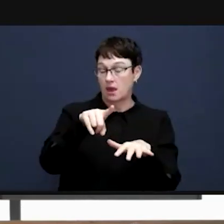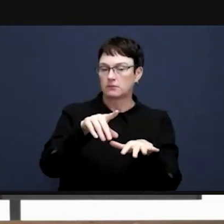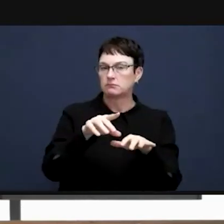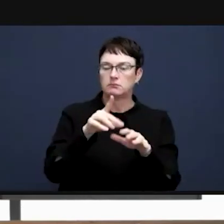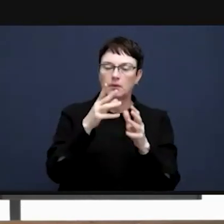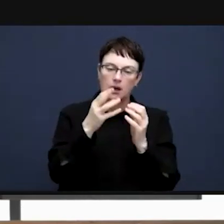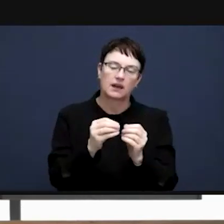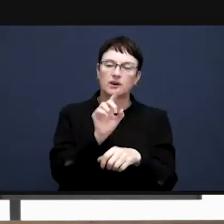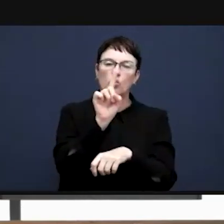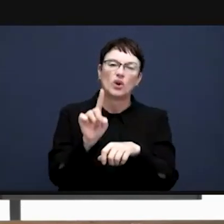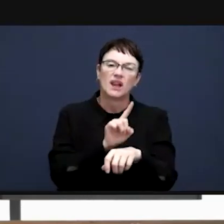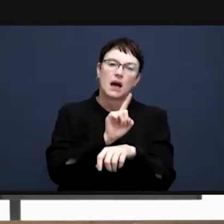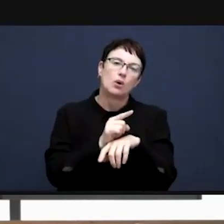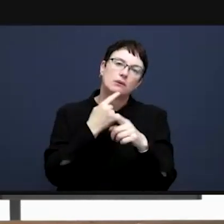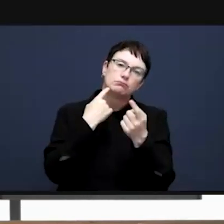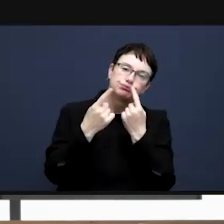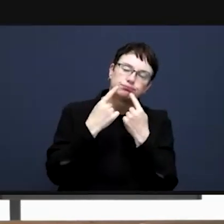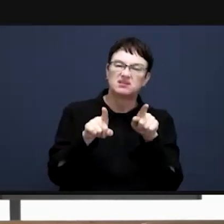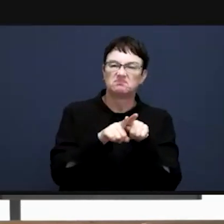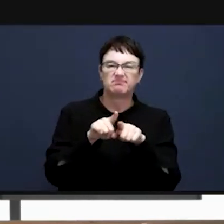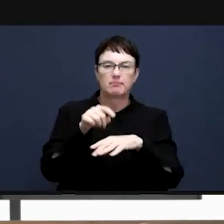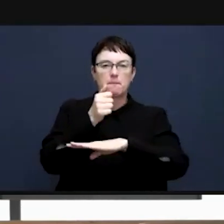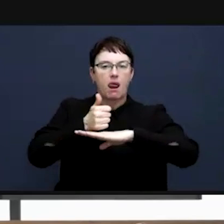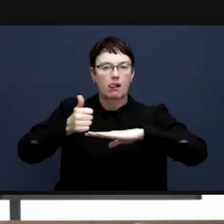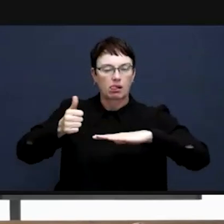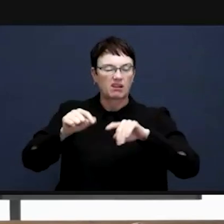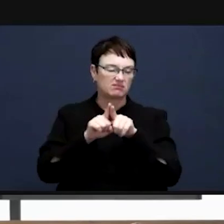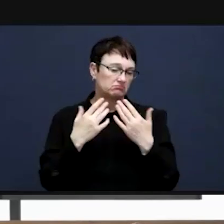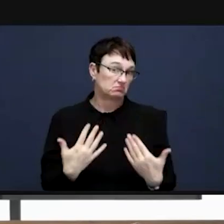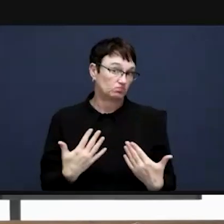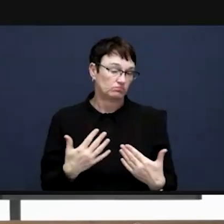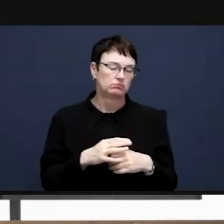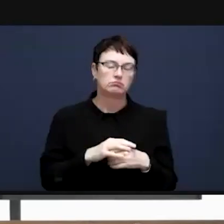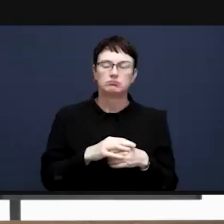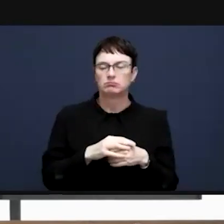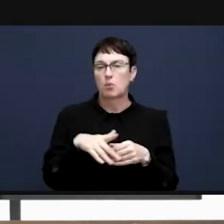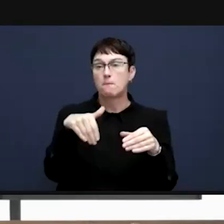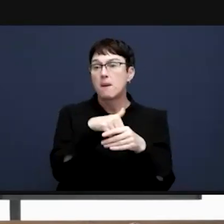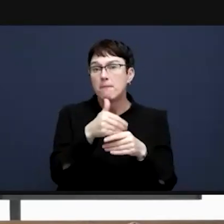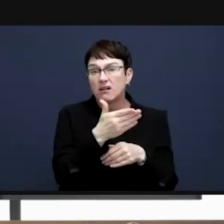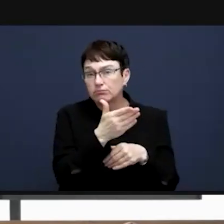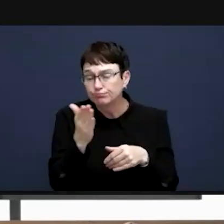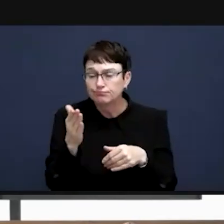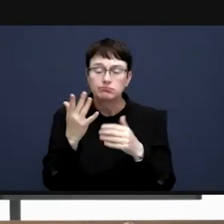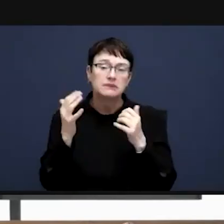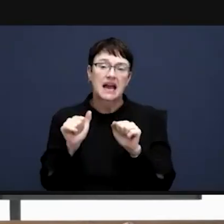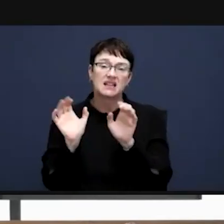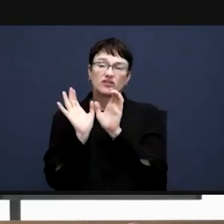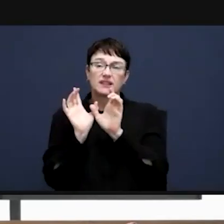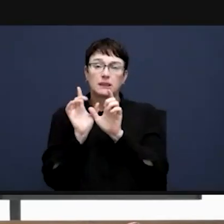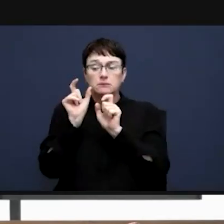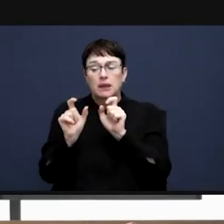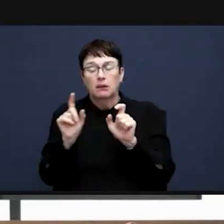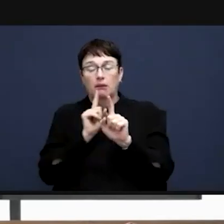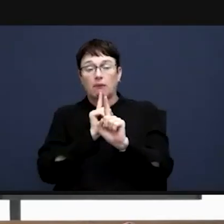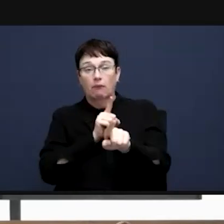panel like similar to this one, with members and certified professionals who will respond to all your questions. So you don't need to come to me and ask, and I say, oh, everything